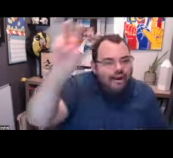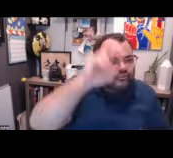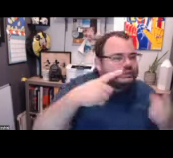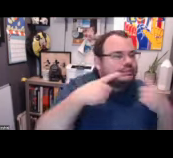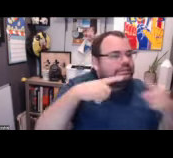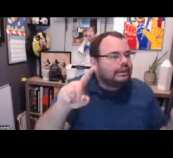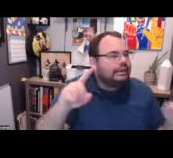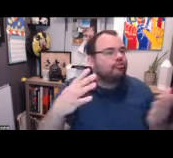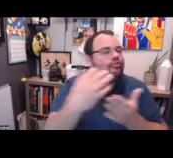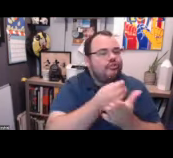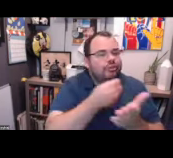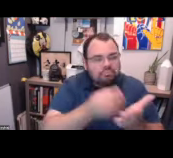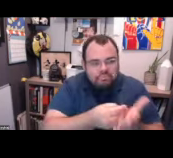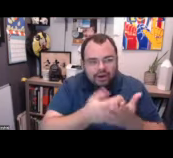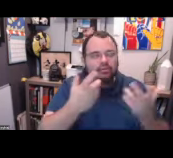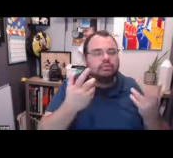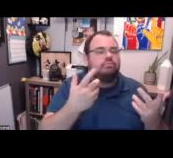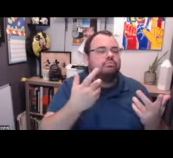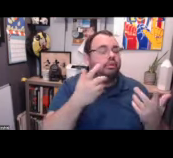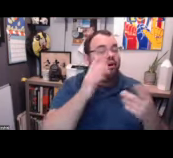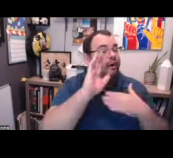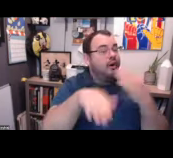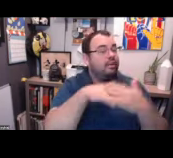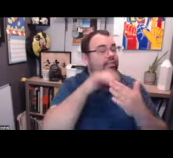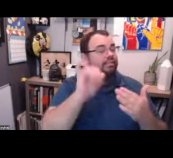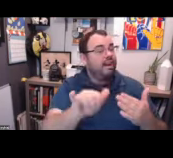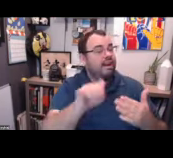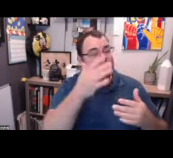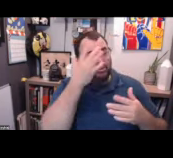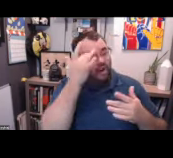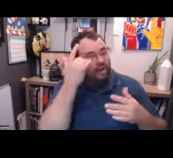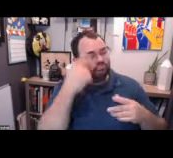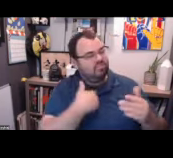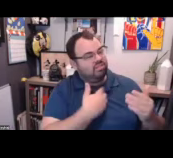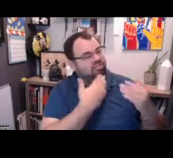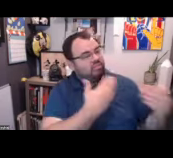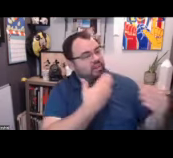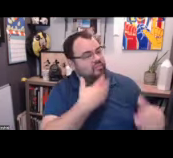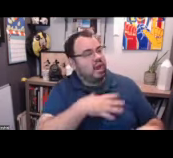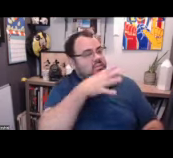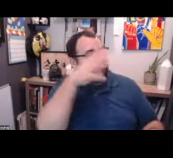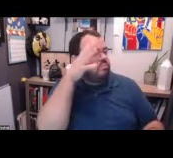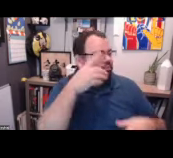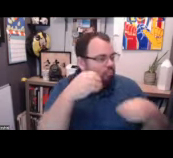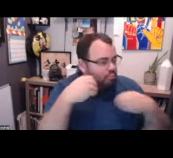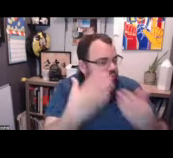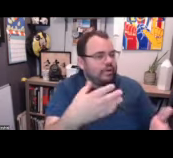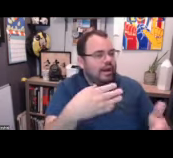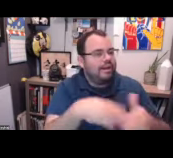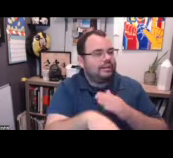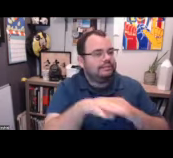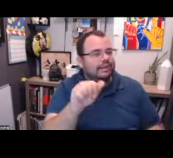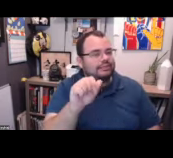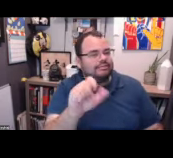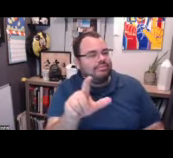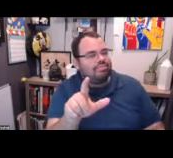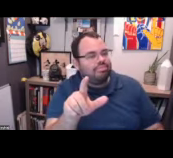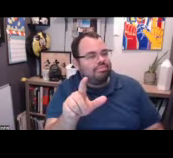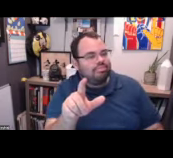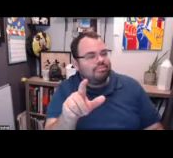teaching program, and I traveled successfully. I earned income, and very successful. So I was